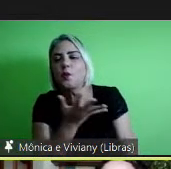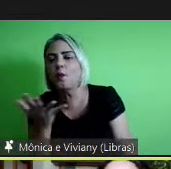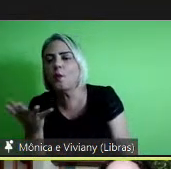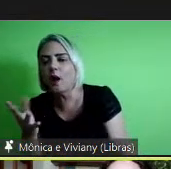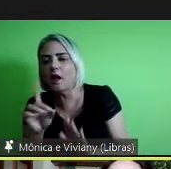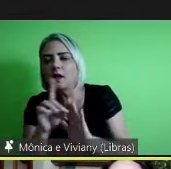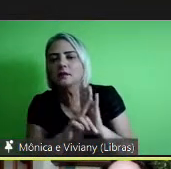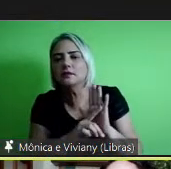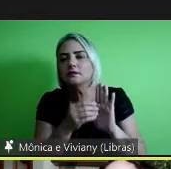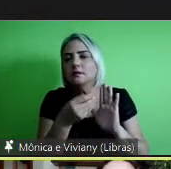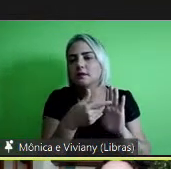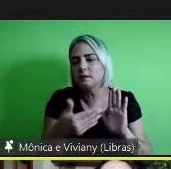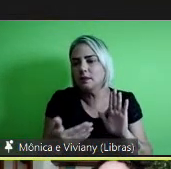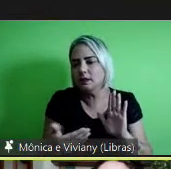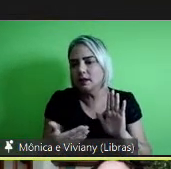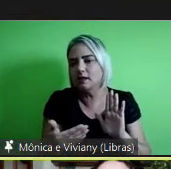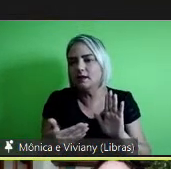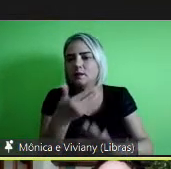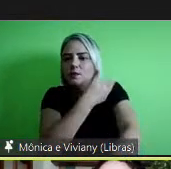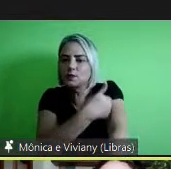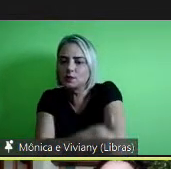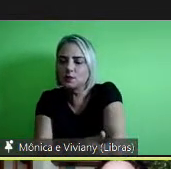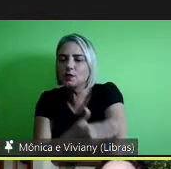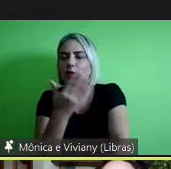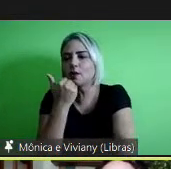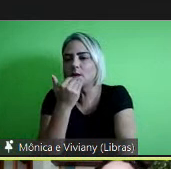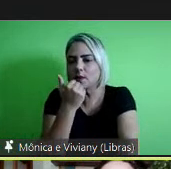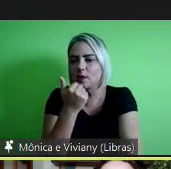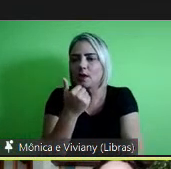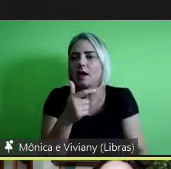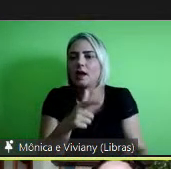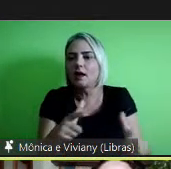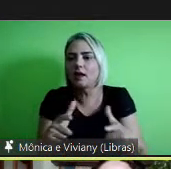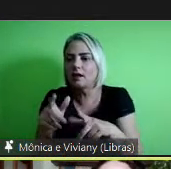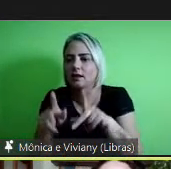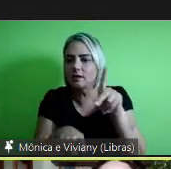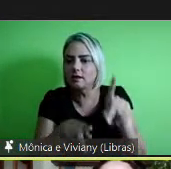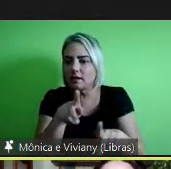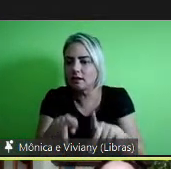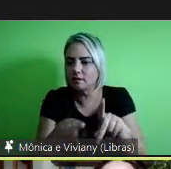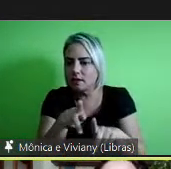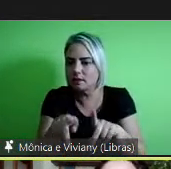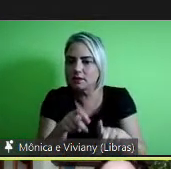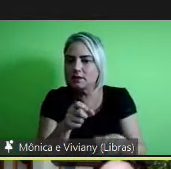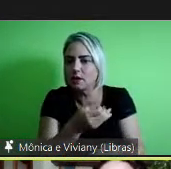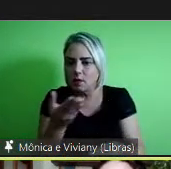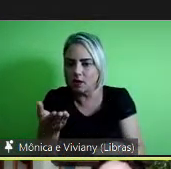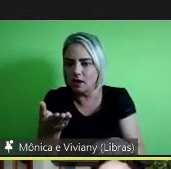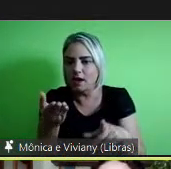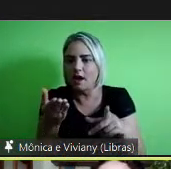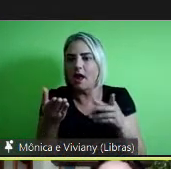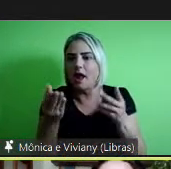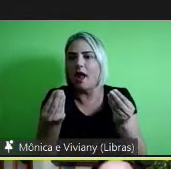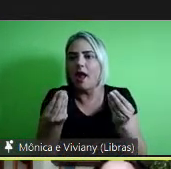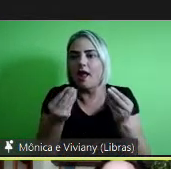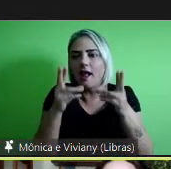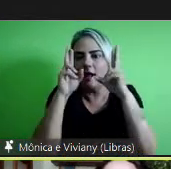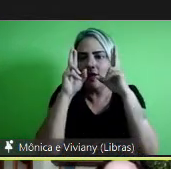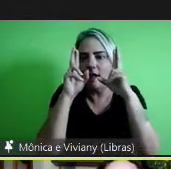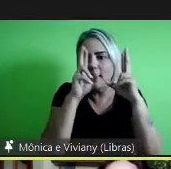what are the conditions and determining aspects of the population in the